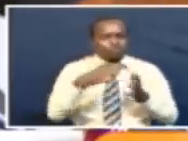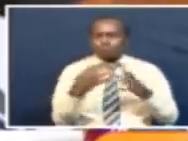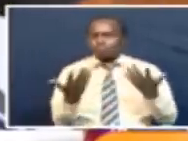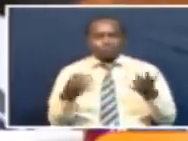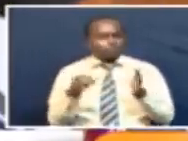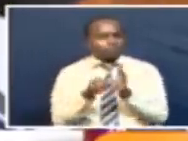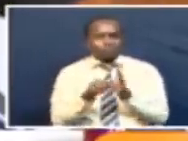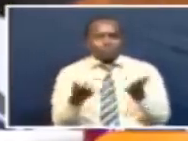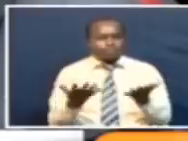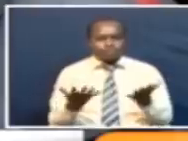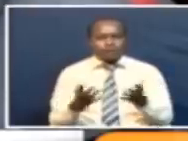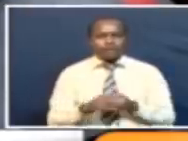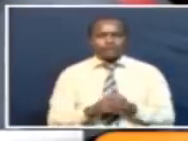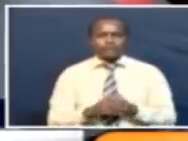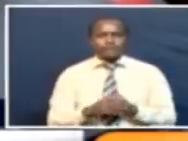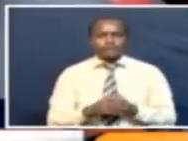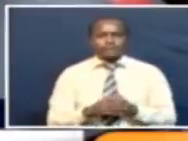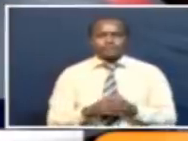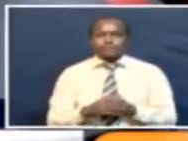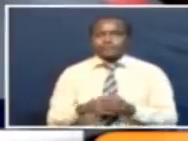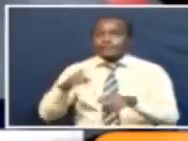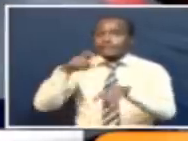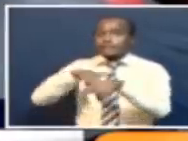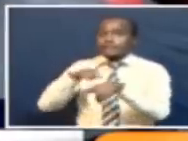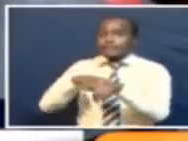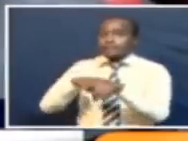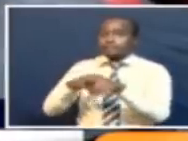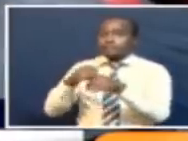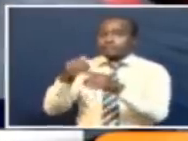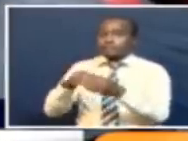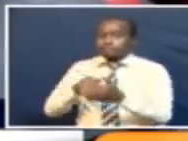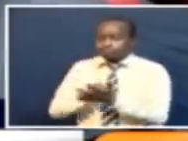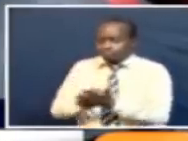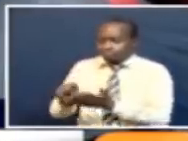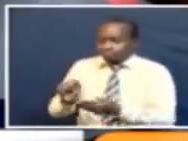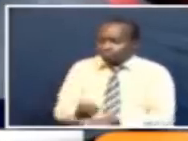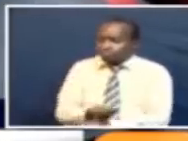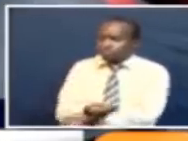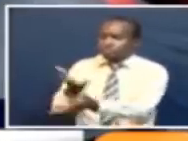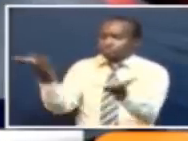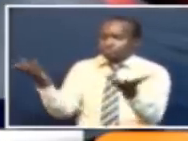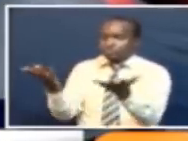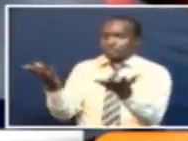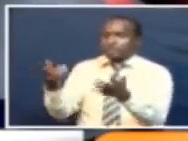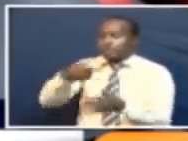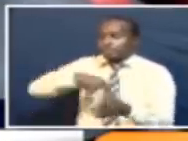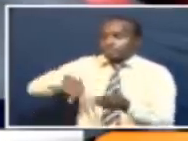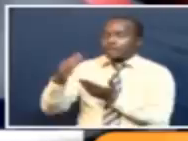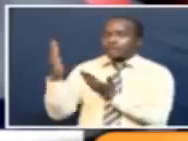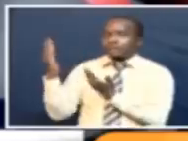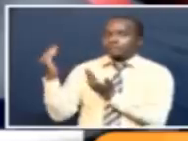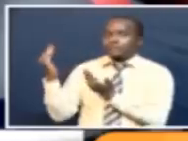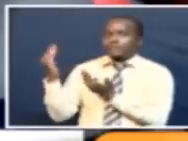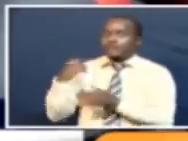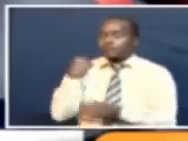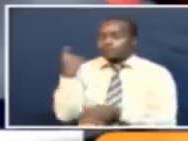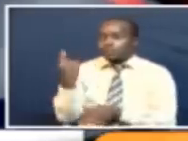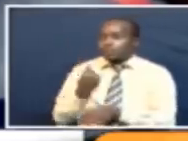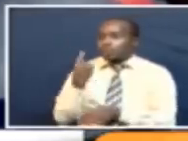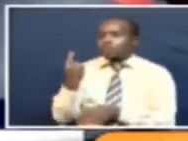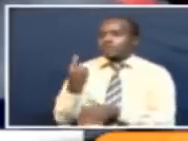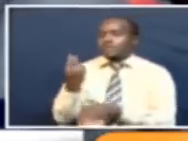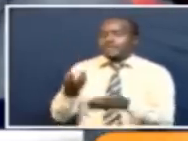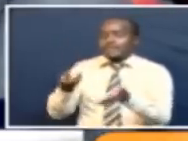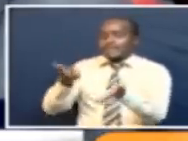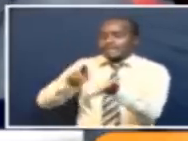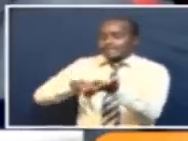or what was the urgency? When this Gazette notice was issued out, we expected that it's only the